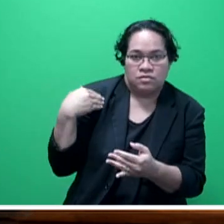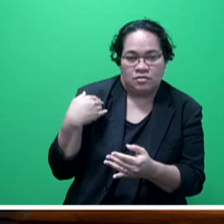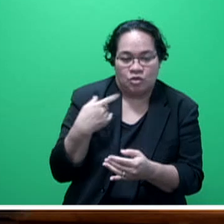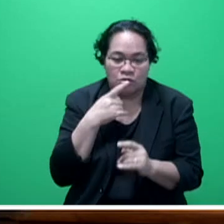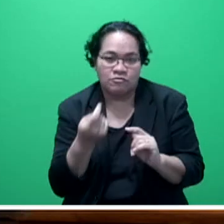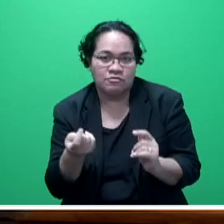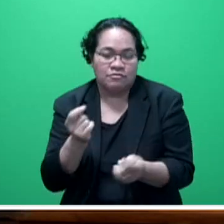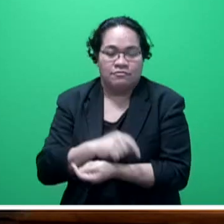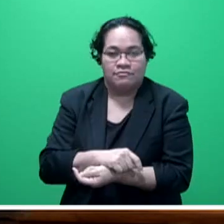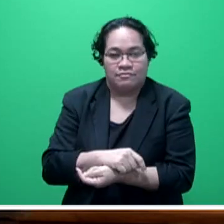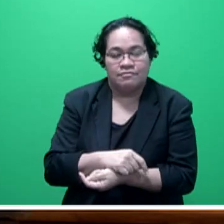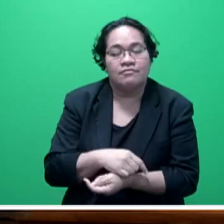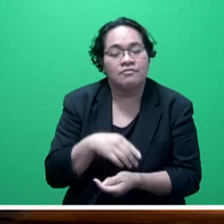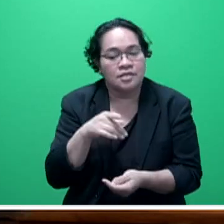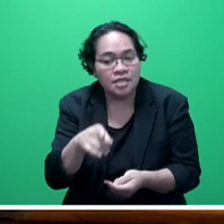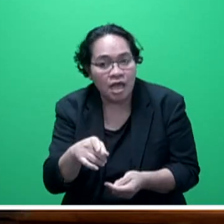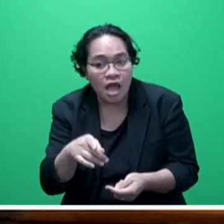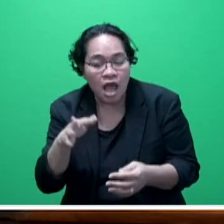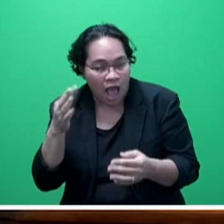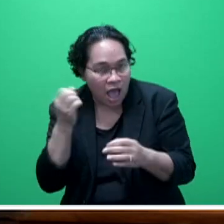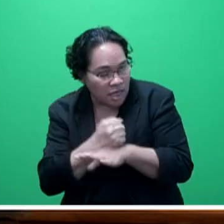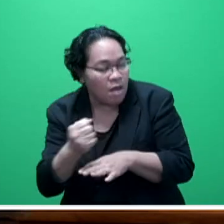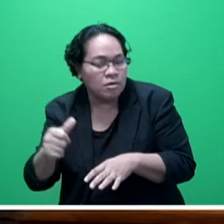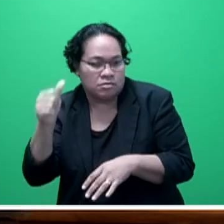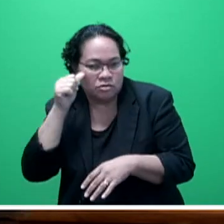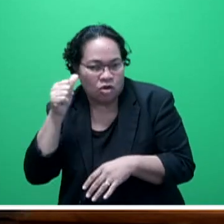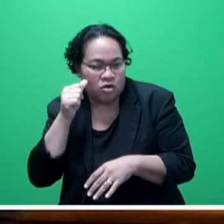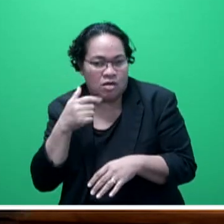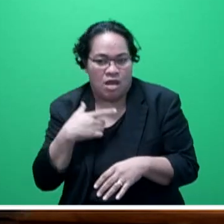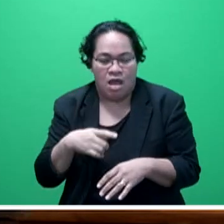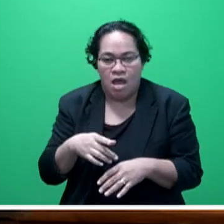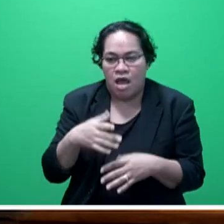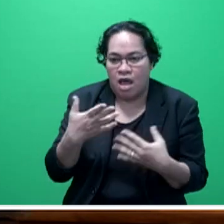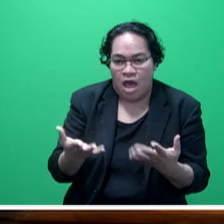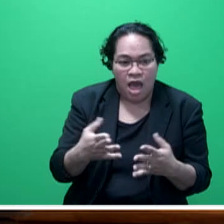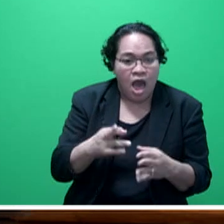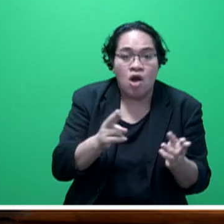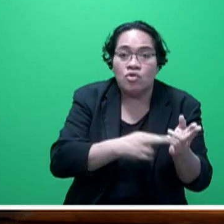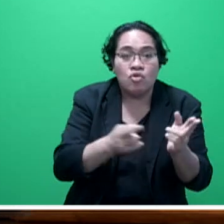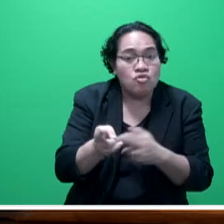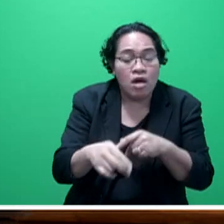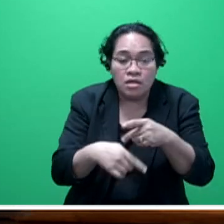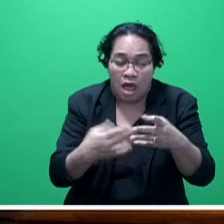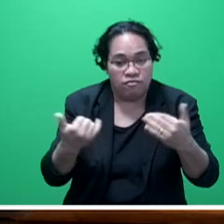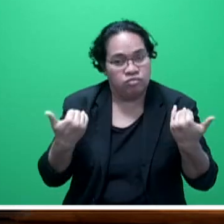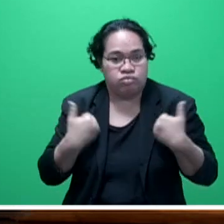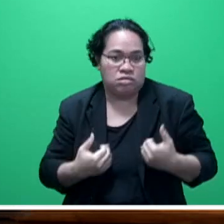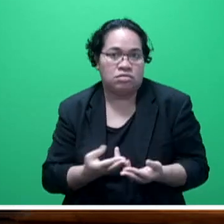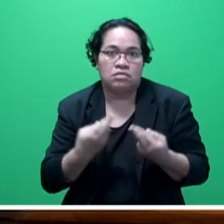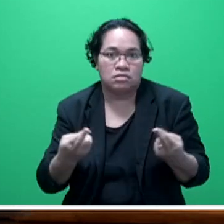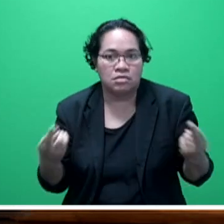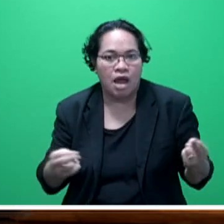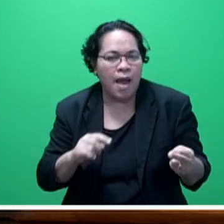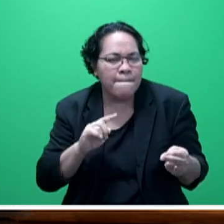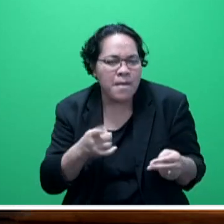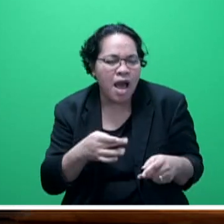Mr. Speaker, sir, government is aware of the fact that our rural areas are resource-rich, but the majority are